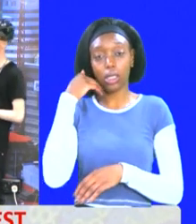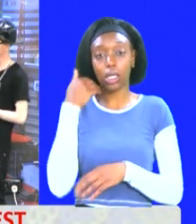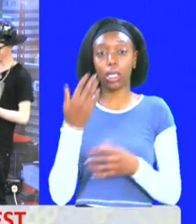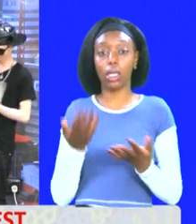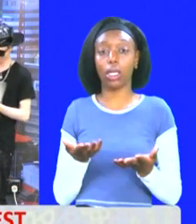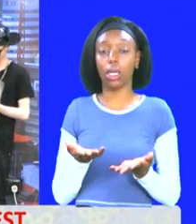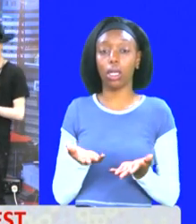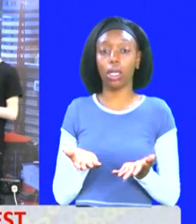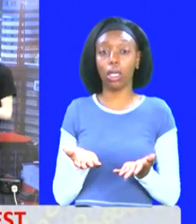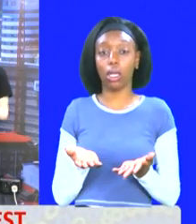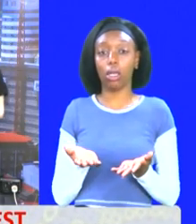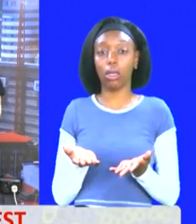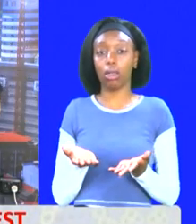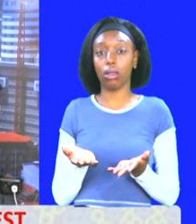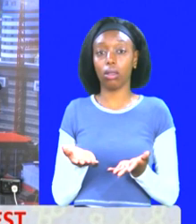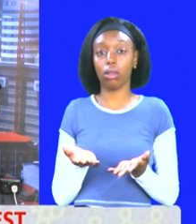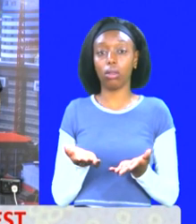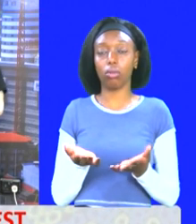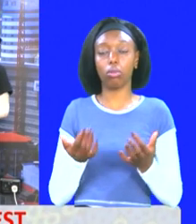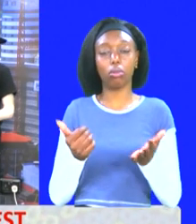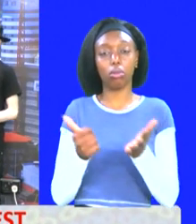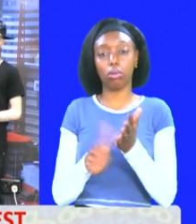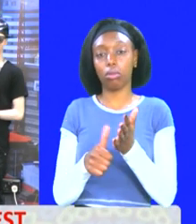haitafanya kazi Chris Martin ikuja Kenya.